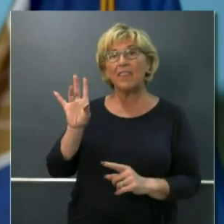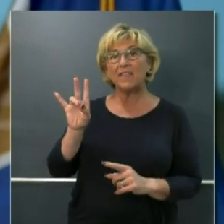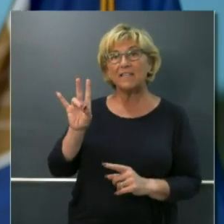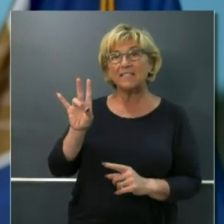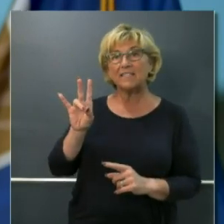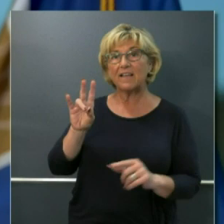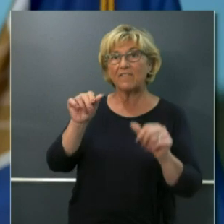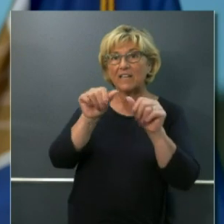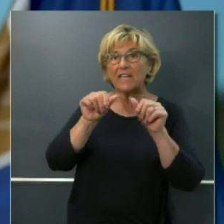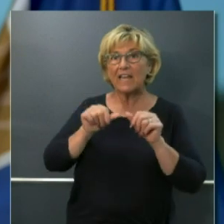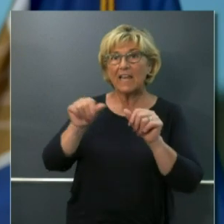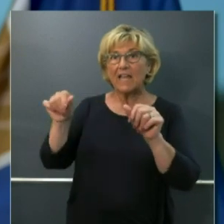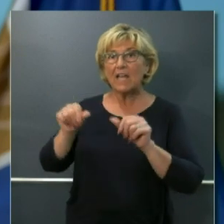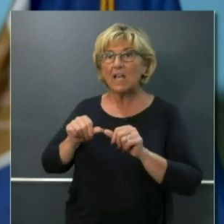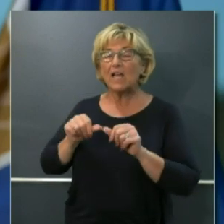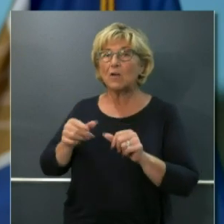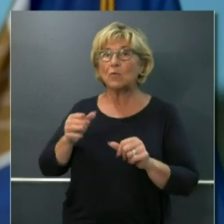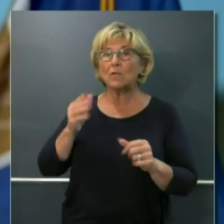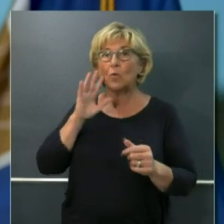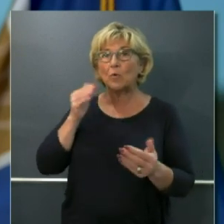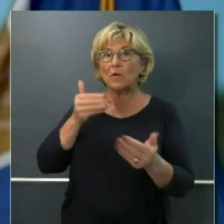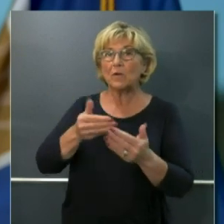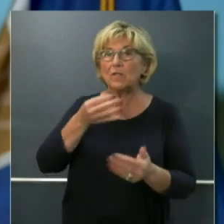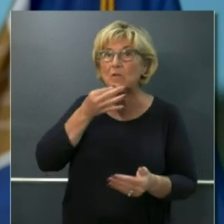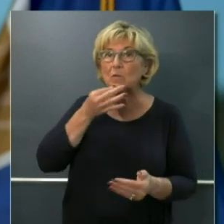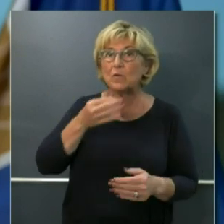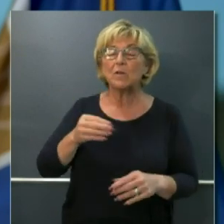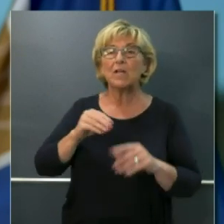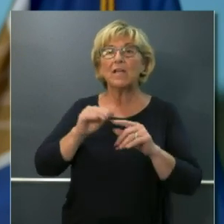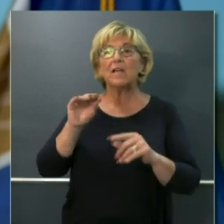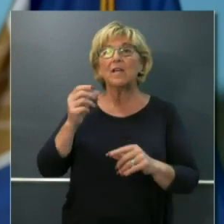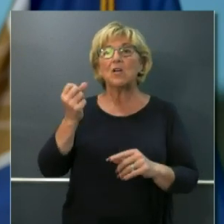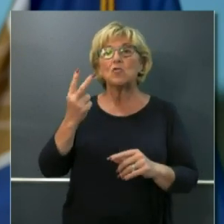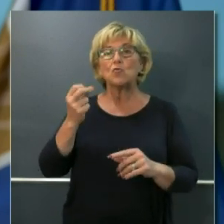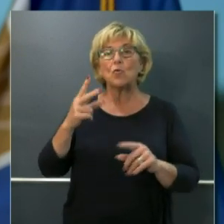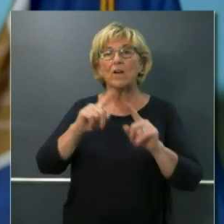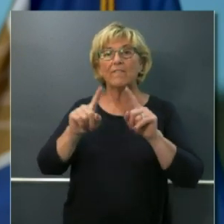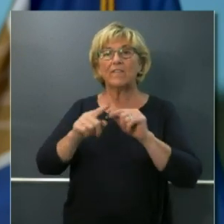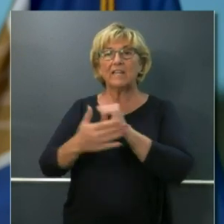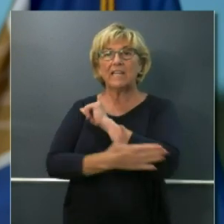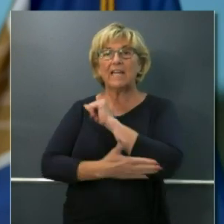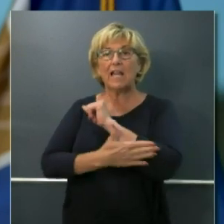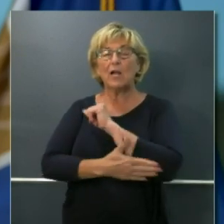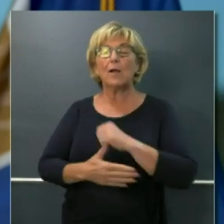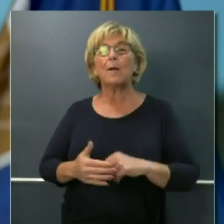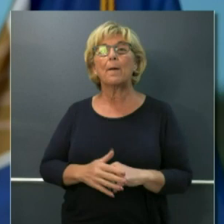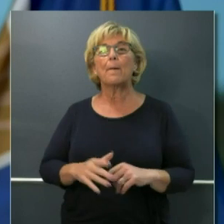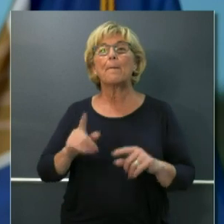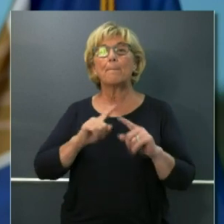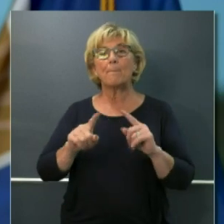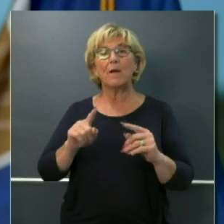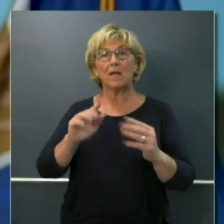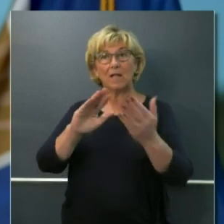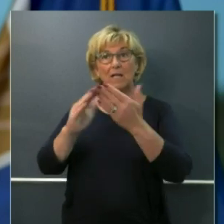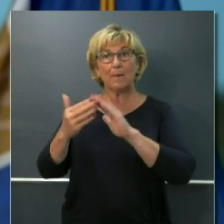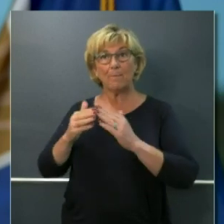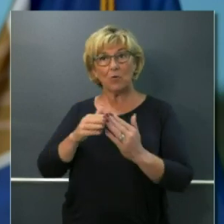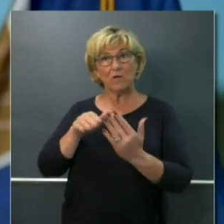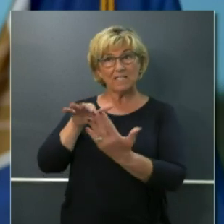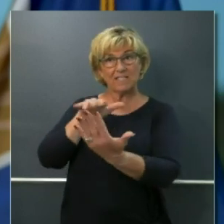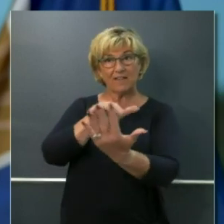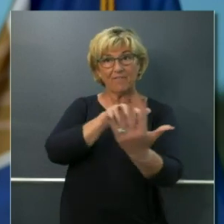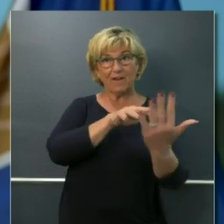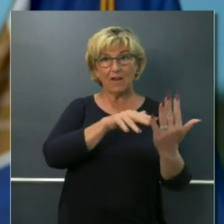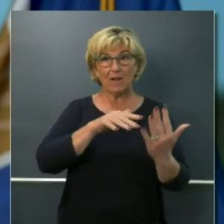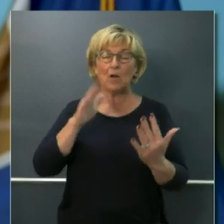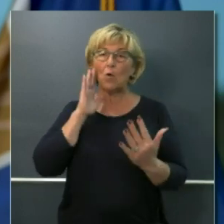will be doing very soon, and 12 different counties in total. But community surveillance becomes foundational